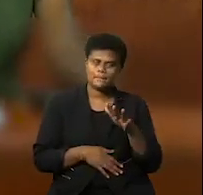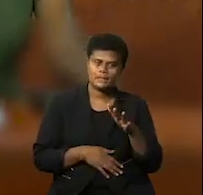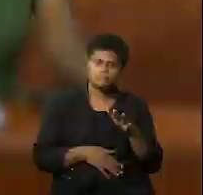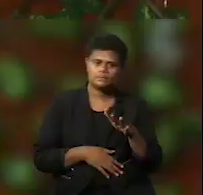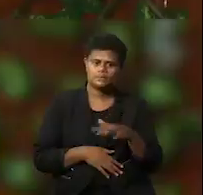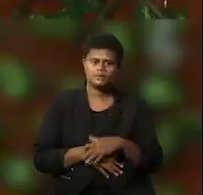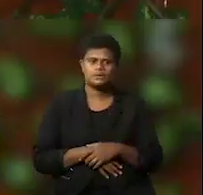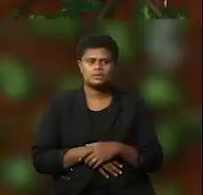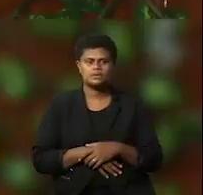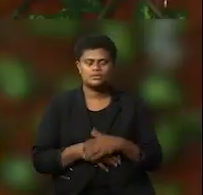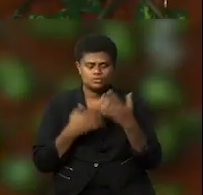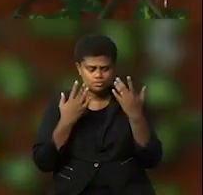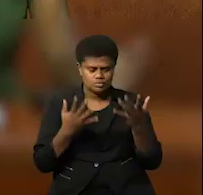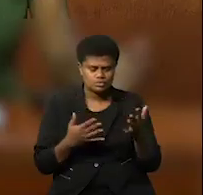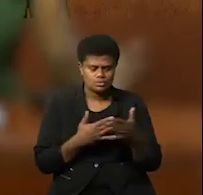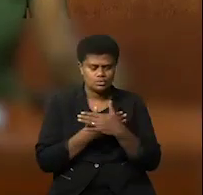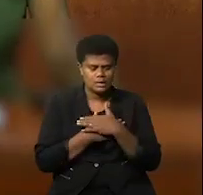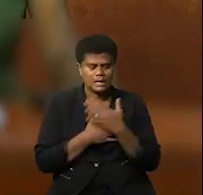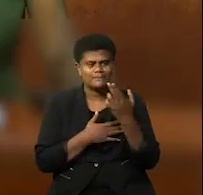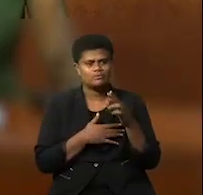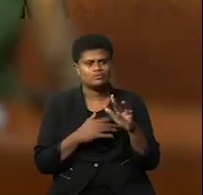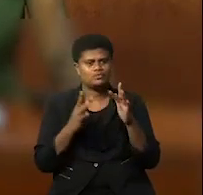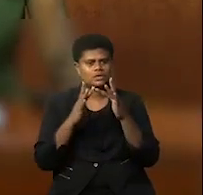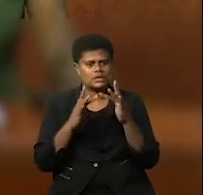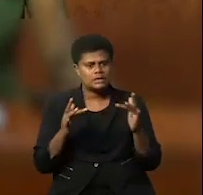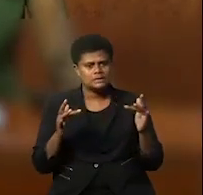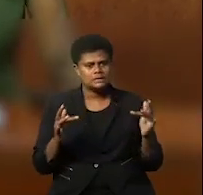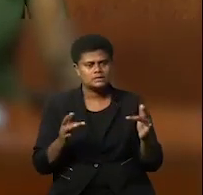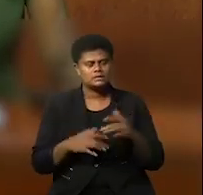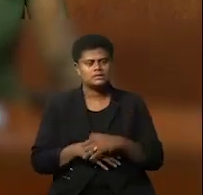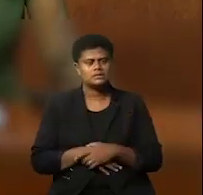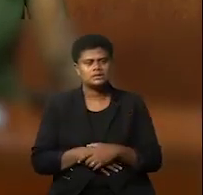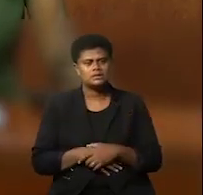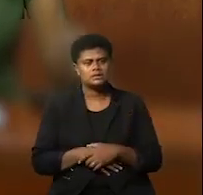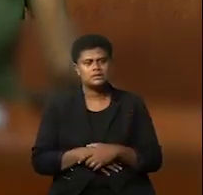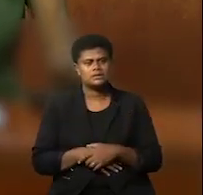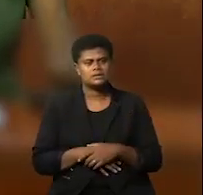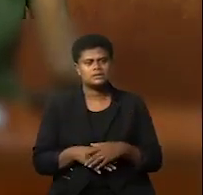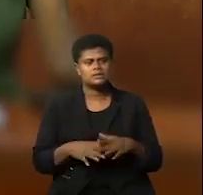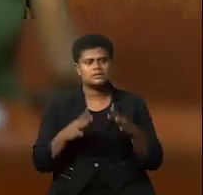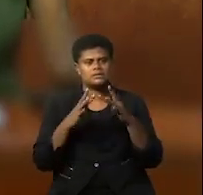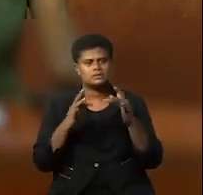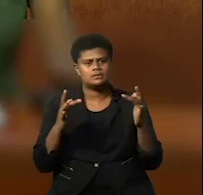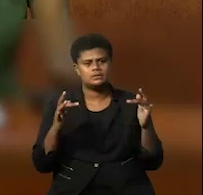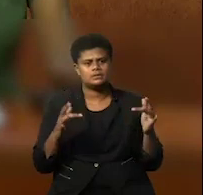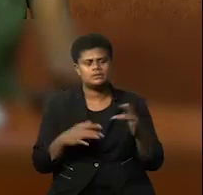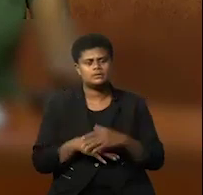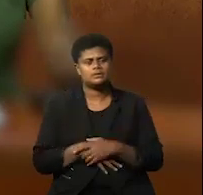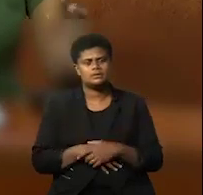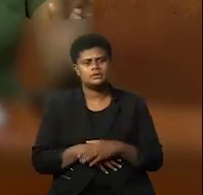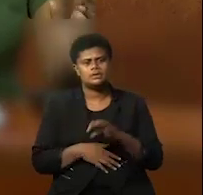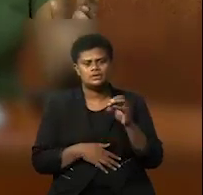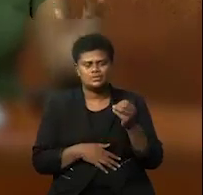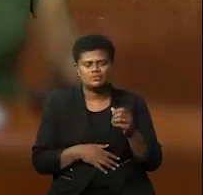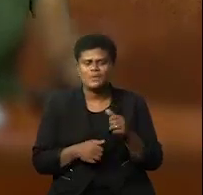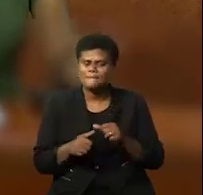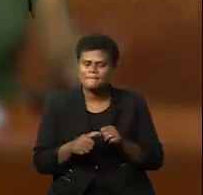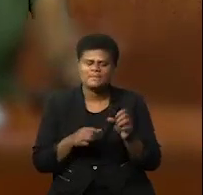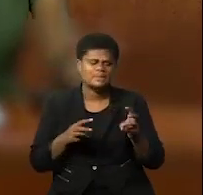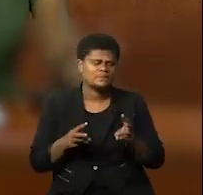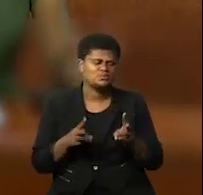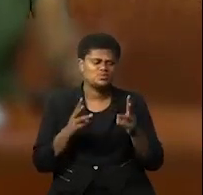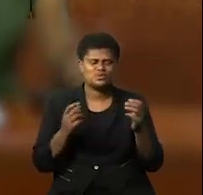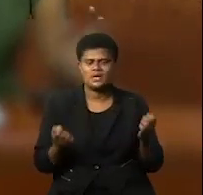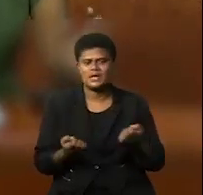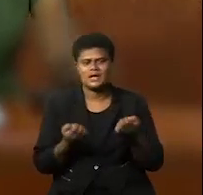entertaining angels. And that's the reality of, you know, how, that's the best way that we can, you know, that we can encourage